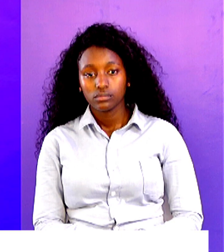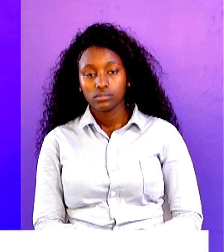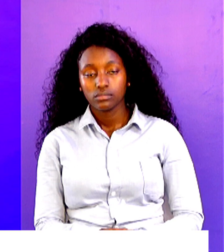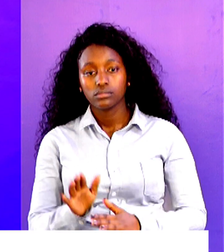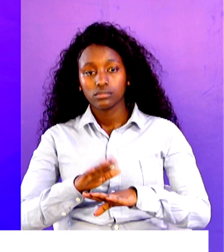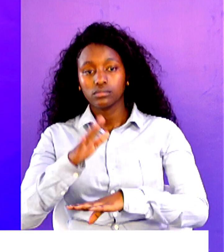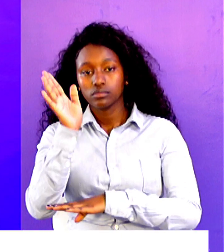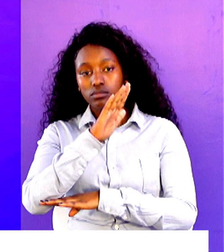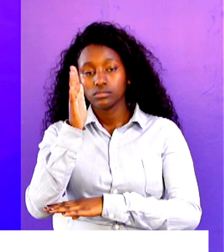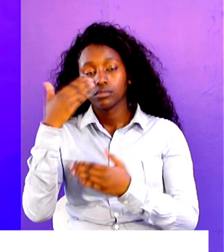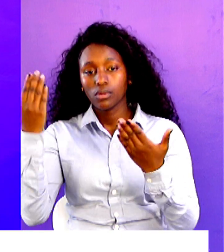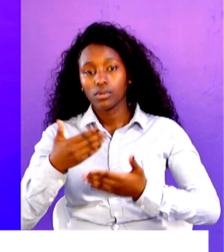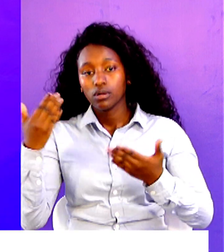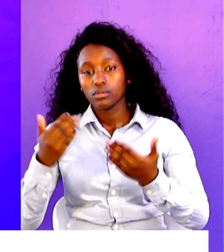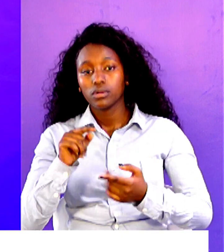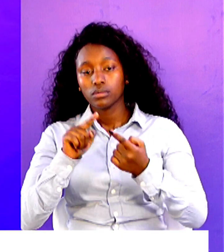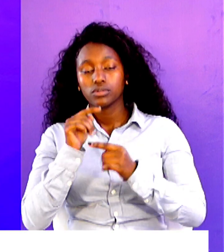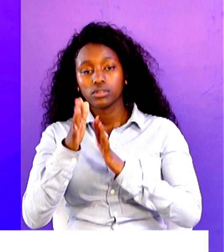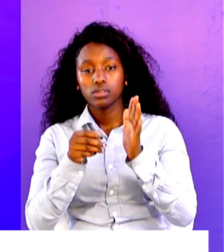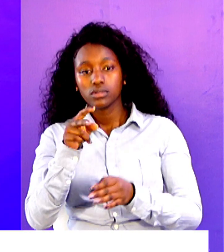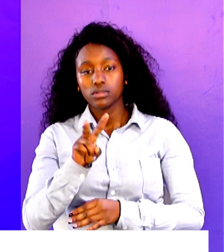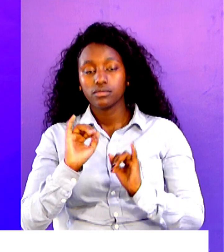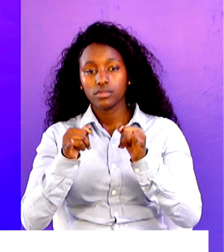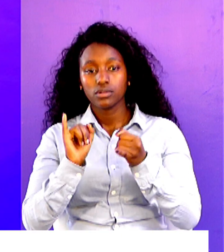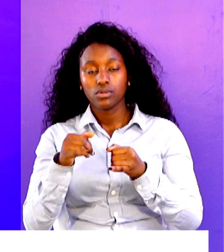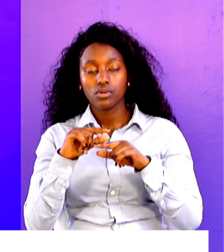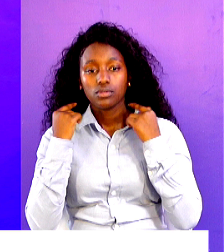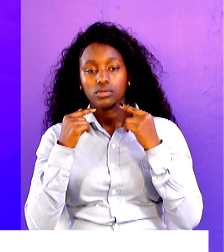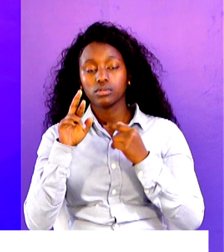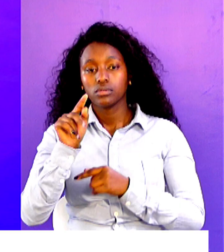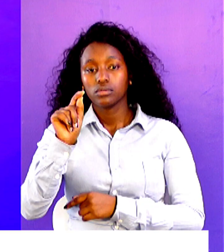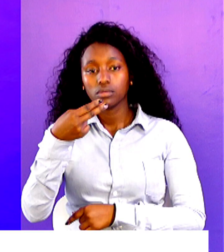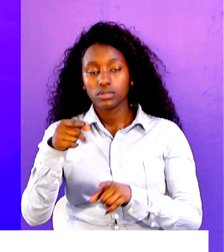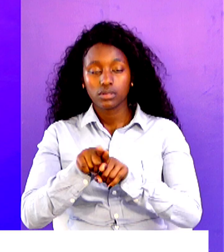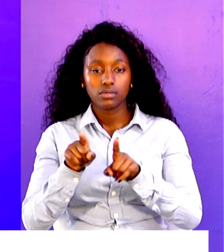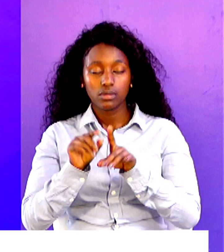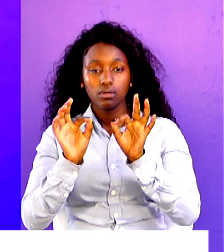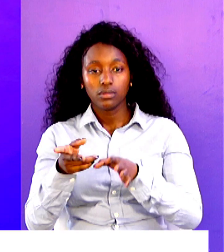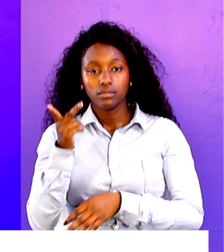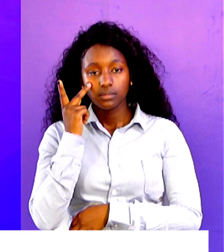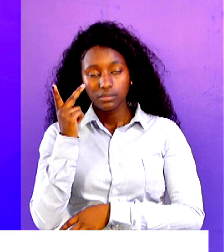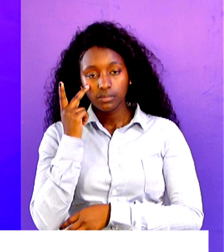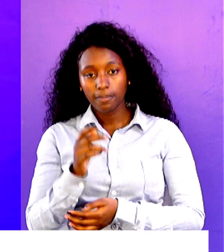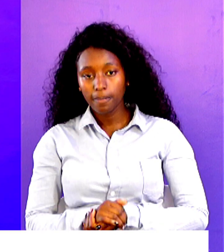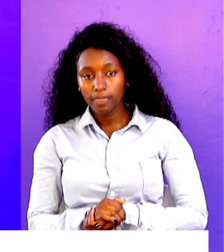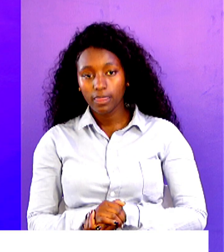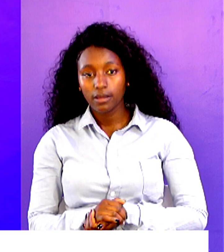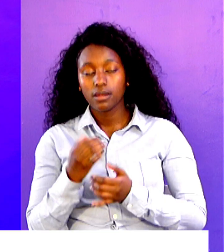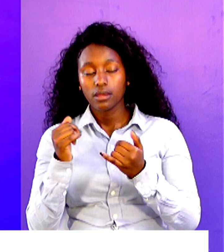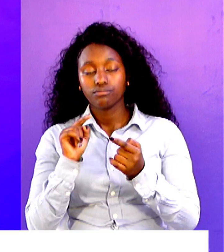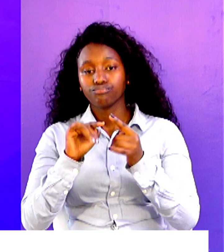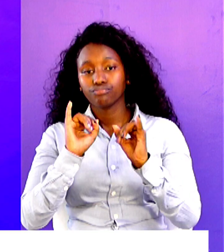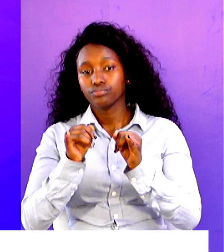Good evening, viewers, and a warm welcome to Science News with me, Ruth Mwene, and our sign language interpreter is Esther Kendi. To our